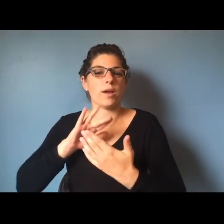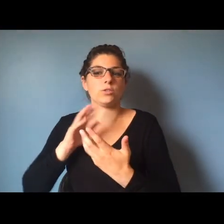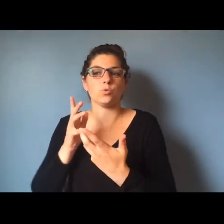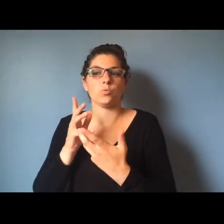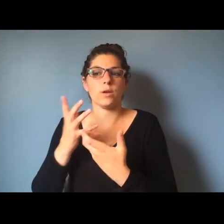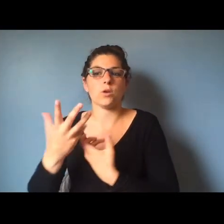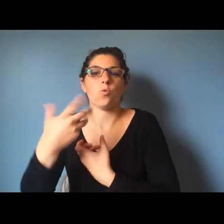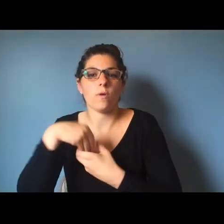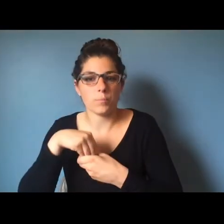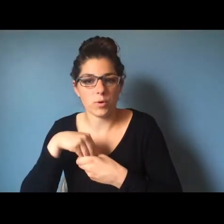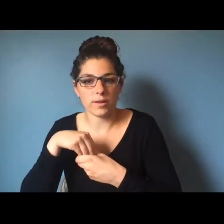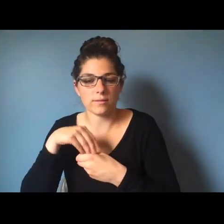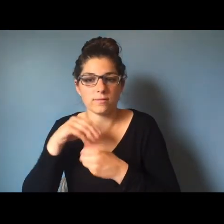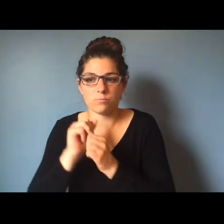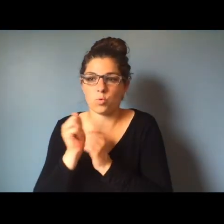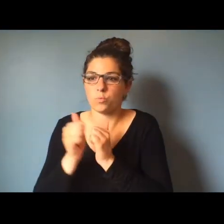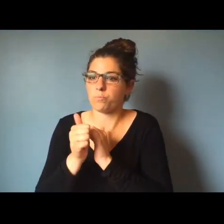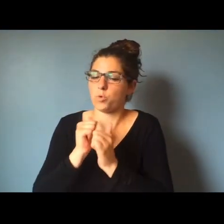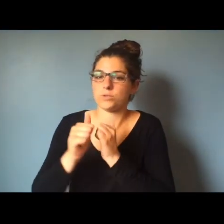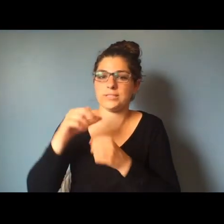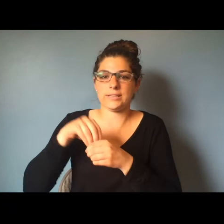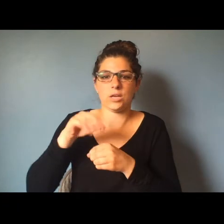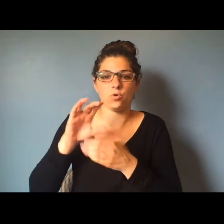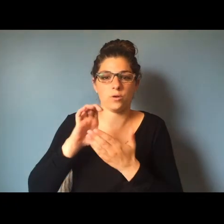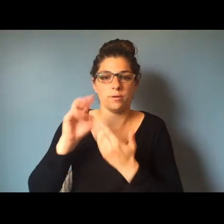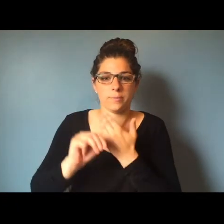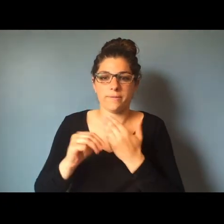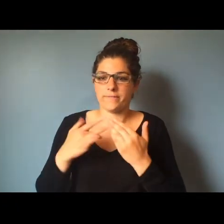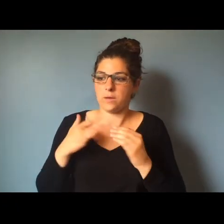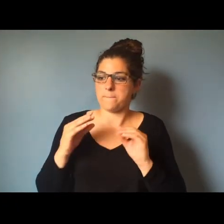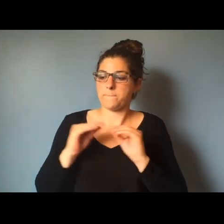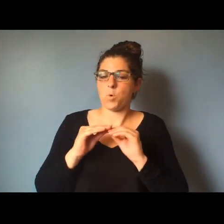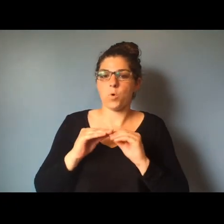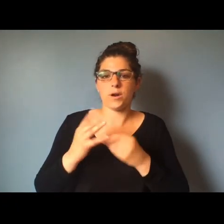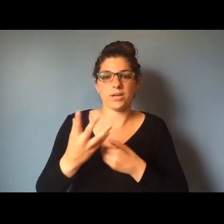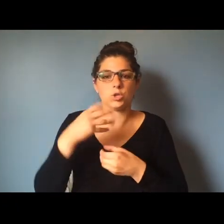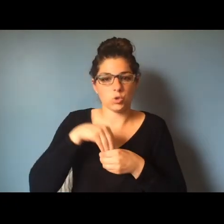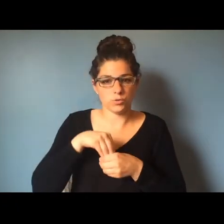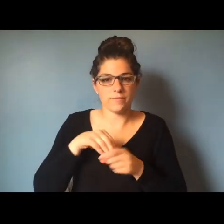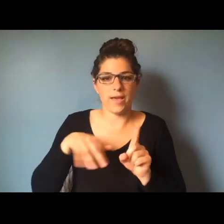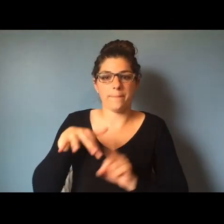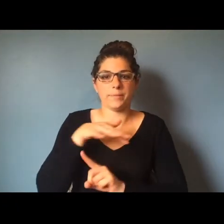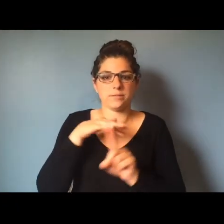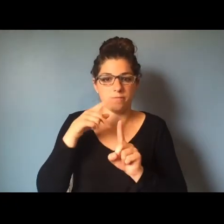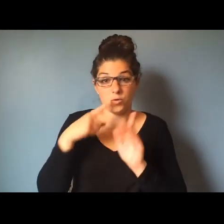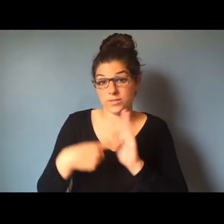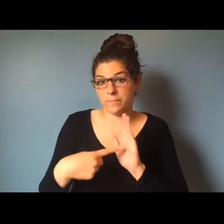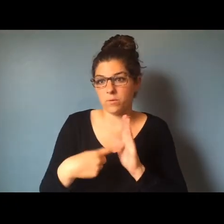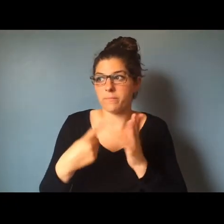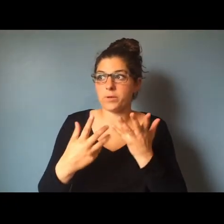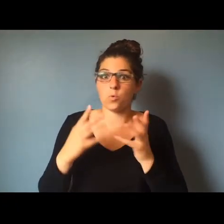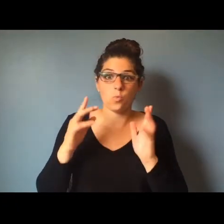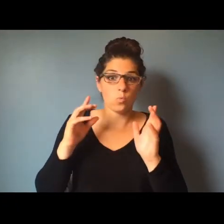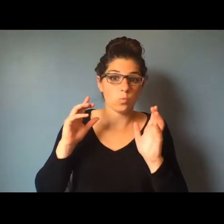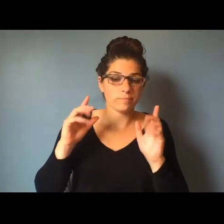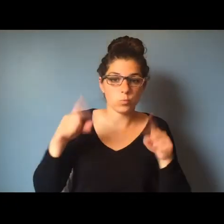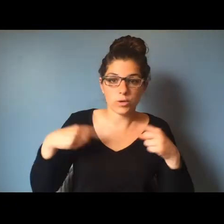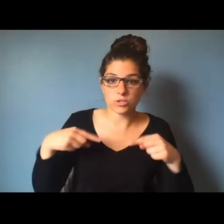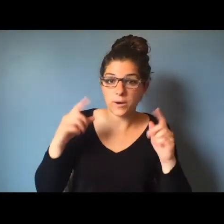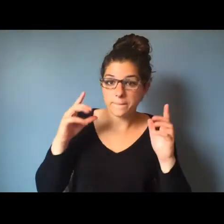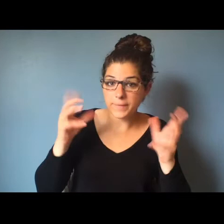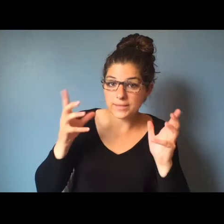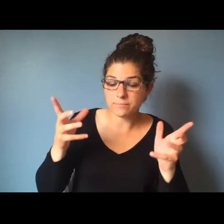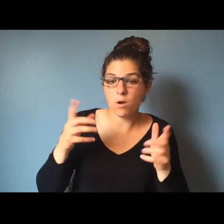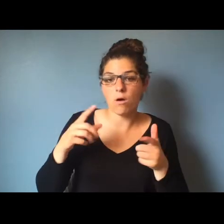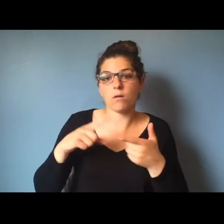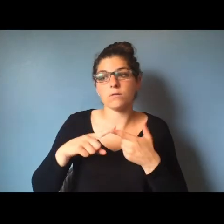sports into their curriculum to make a more inclusive atmosphere. For instance, they could play wheelchair basketball, they could play wheelchair